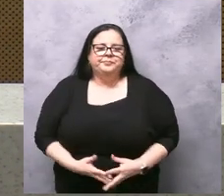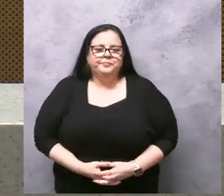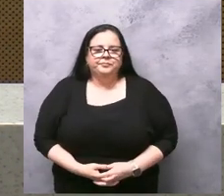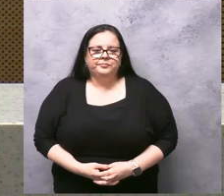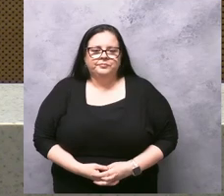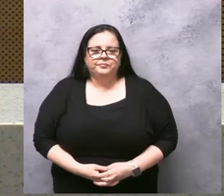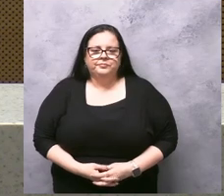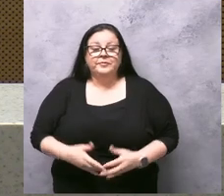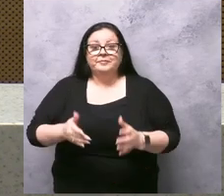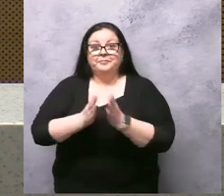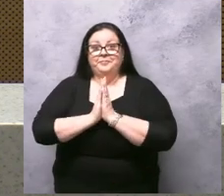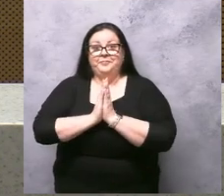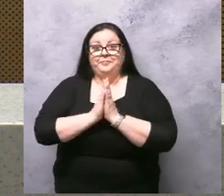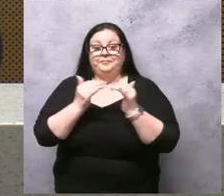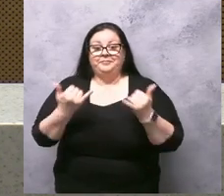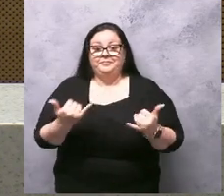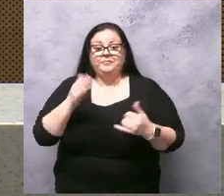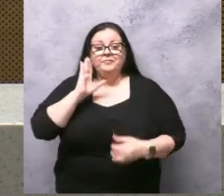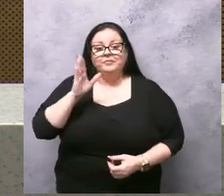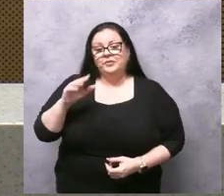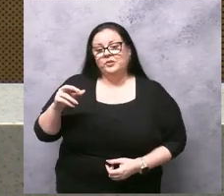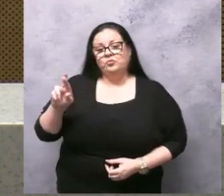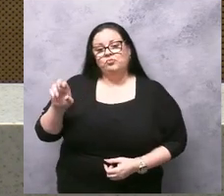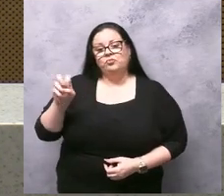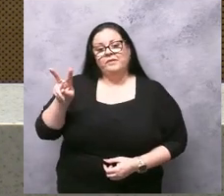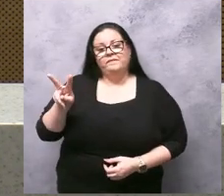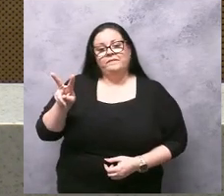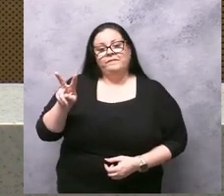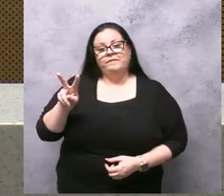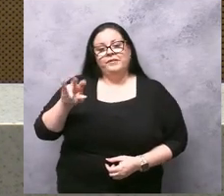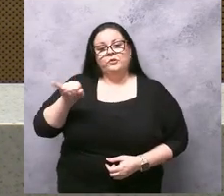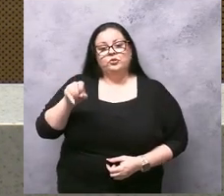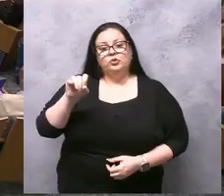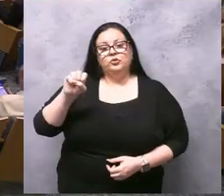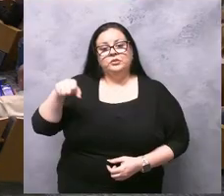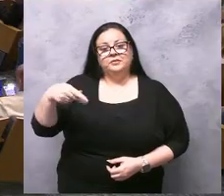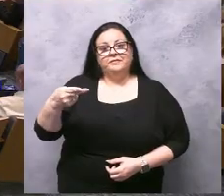The invocation for tonight's meeting will be given by the Reverend Joseph Carmelo.